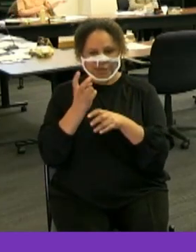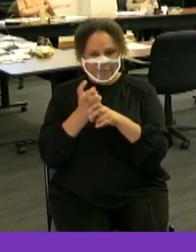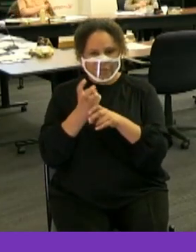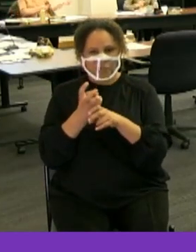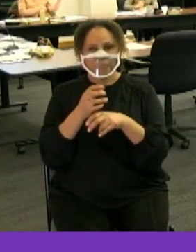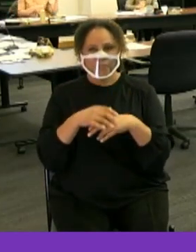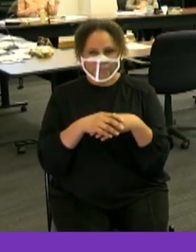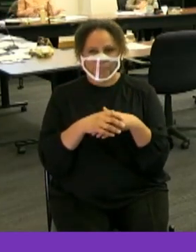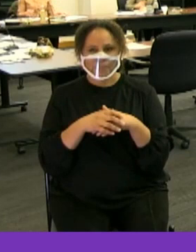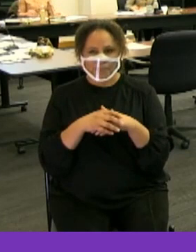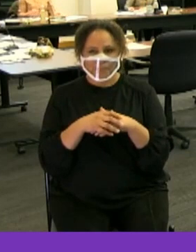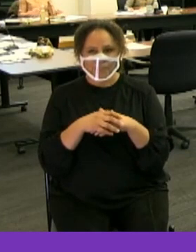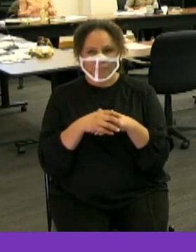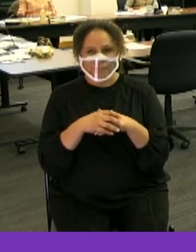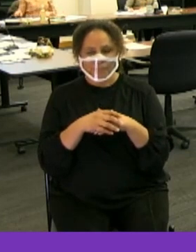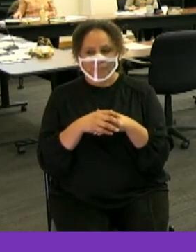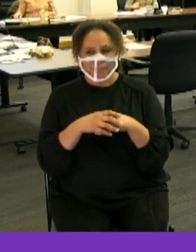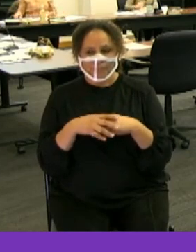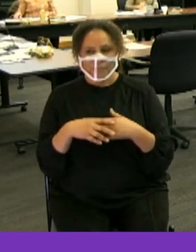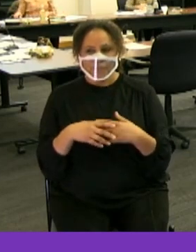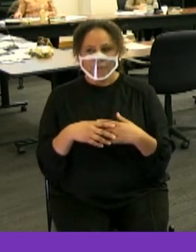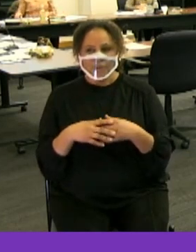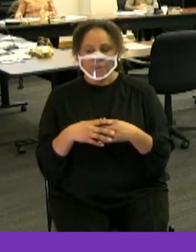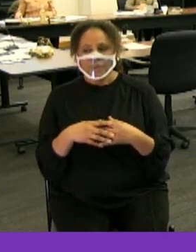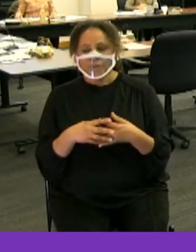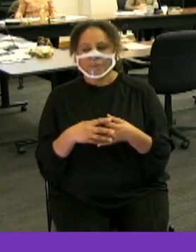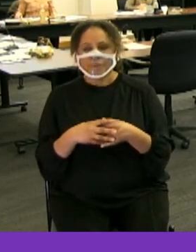yeah, they're a little difficult.